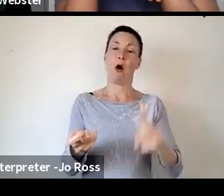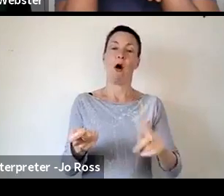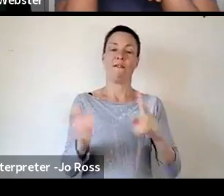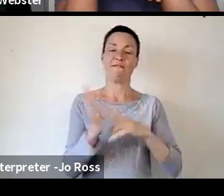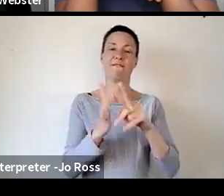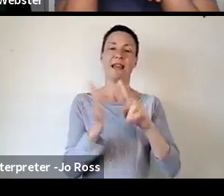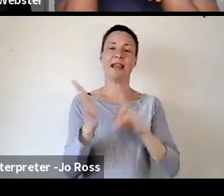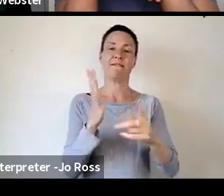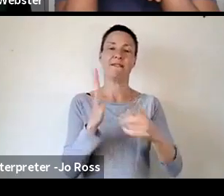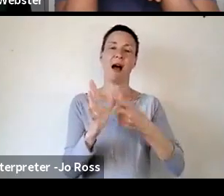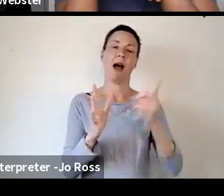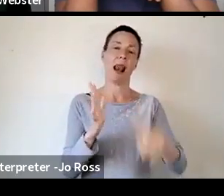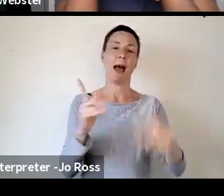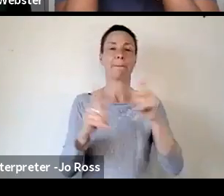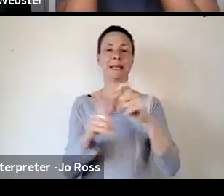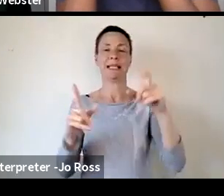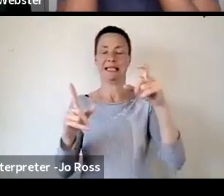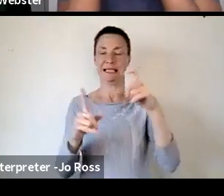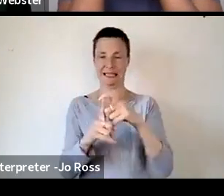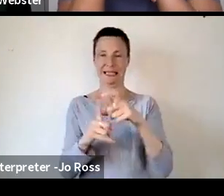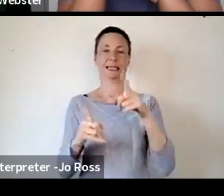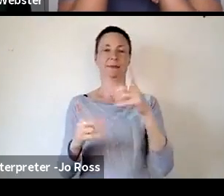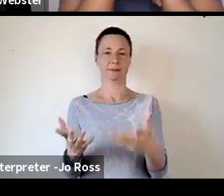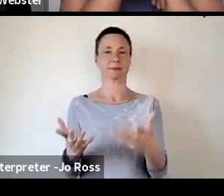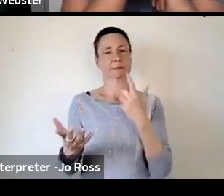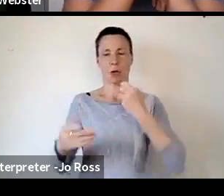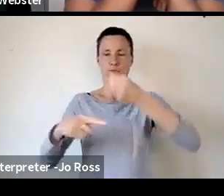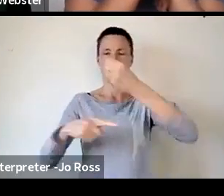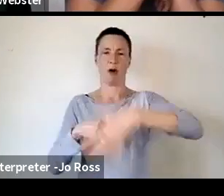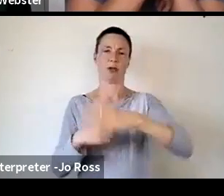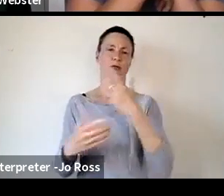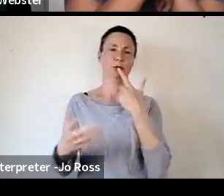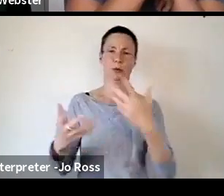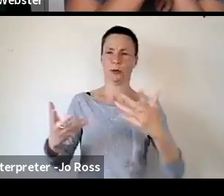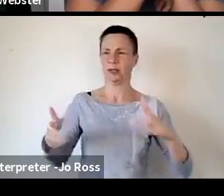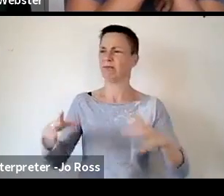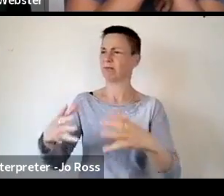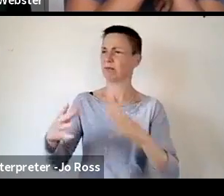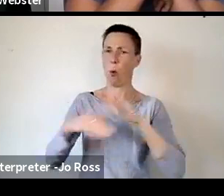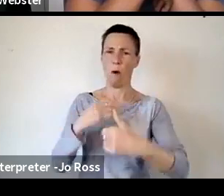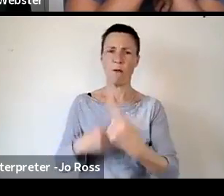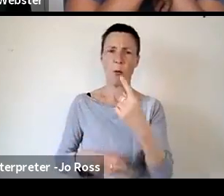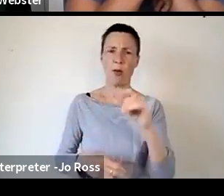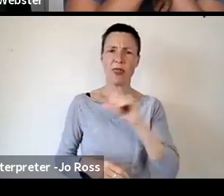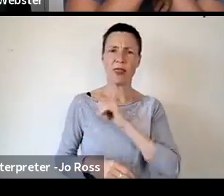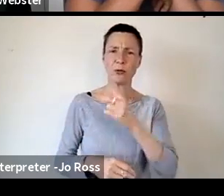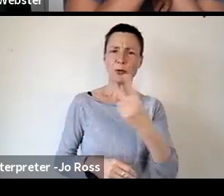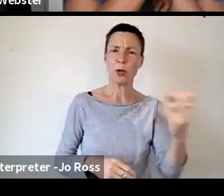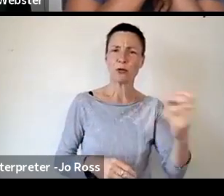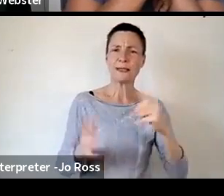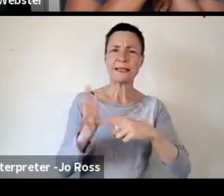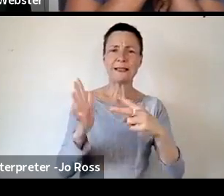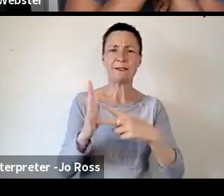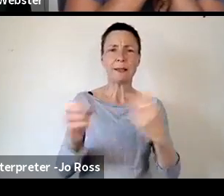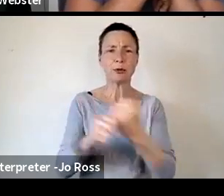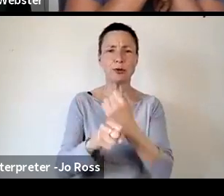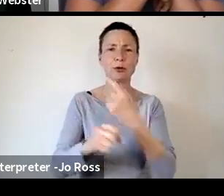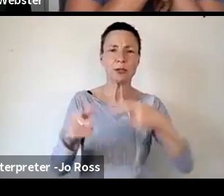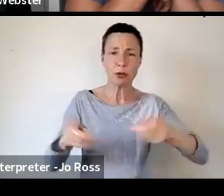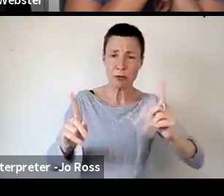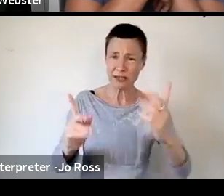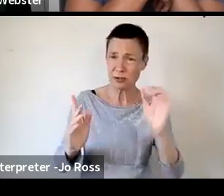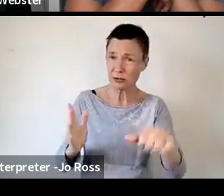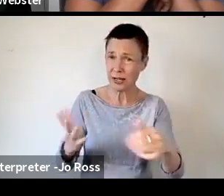La PD, a grassroots community of over 1,200 TV producers and directors now, right,